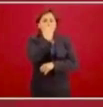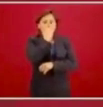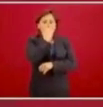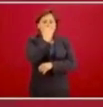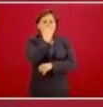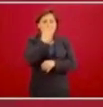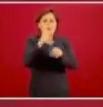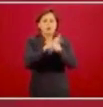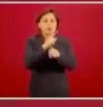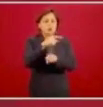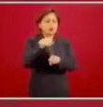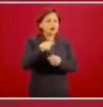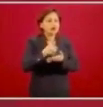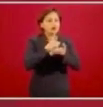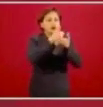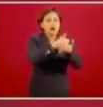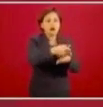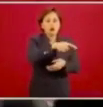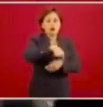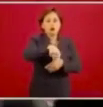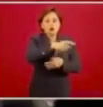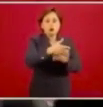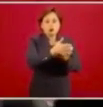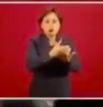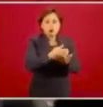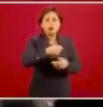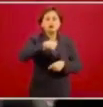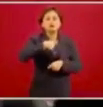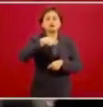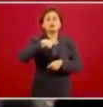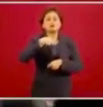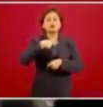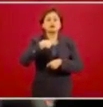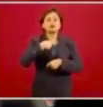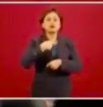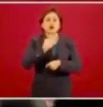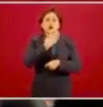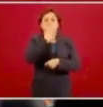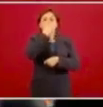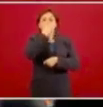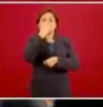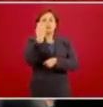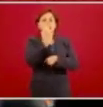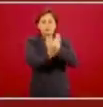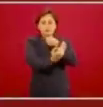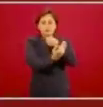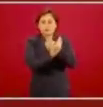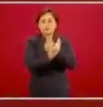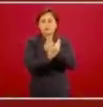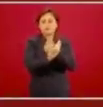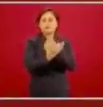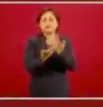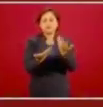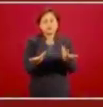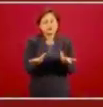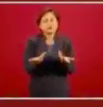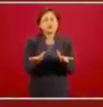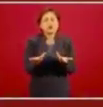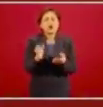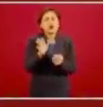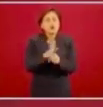masks, those ought to be used by the professionals that are going to be dealing directly with infected